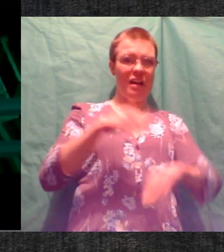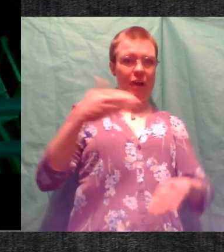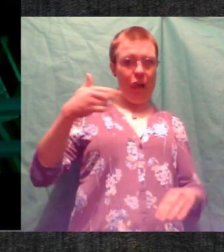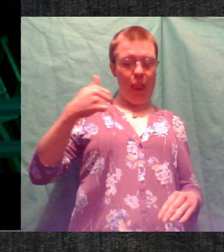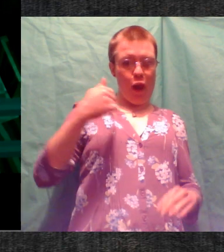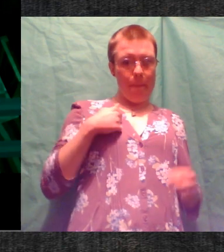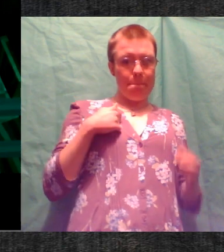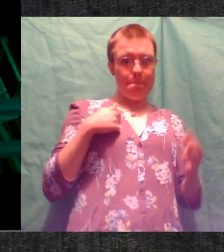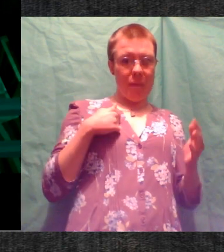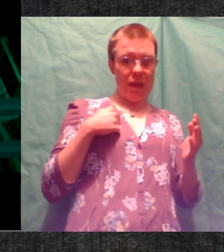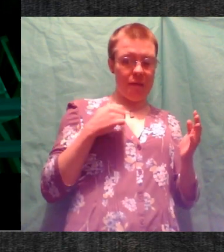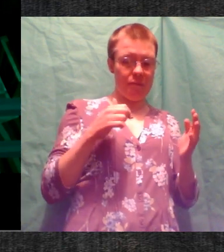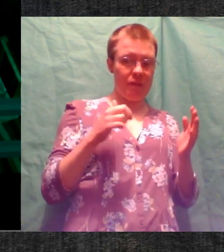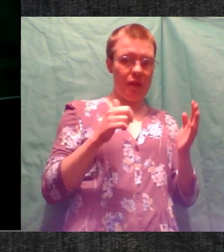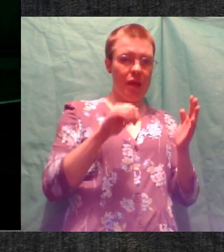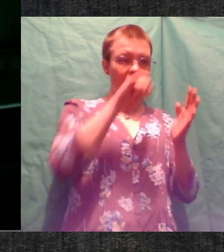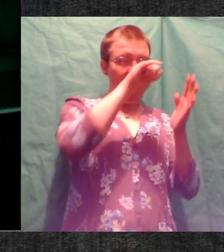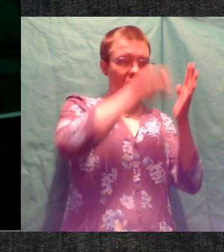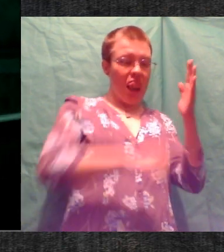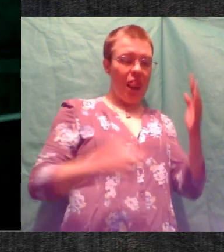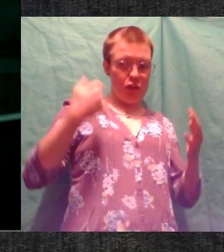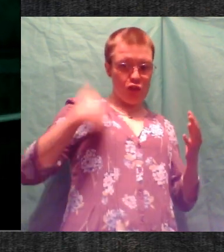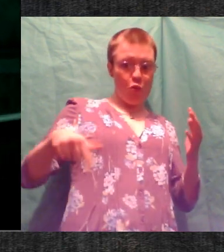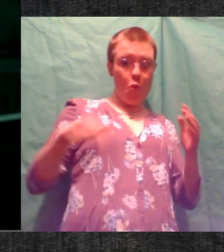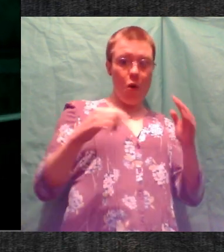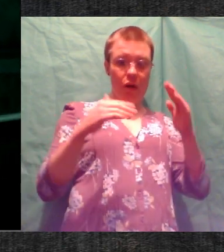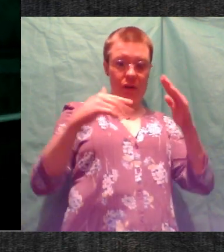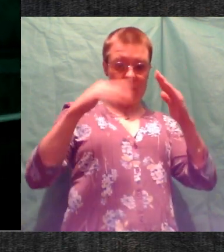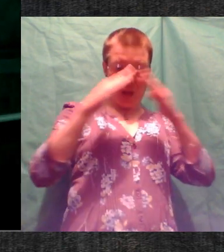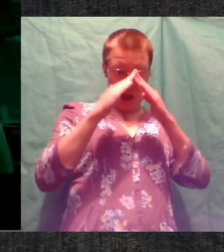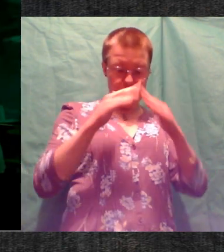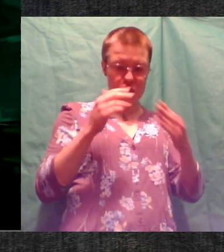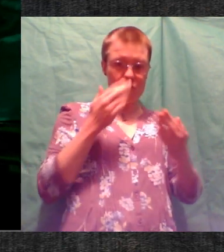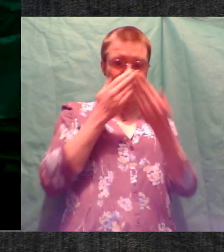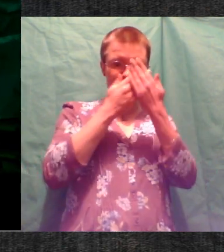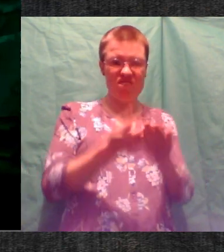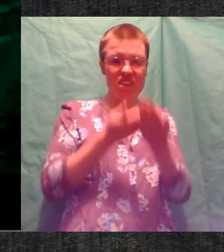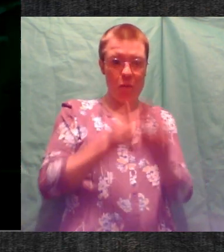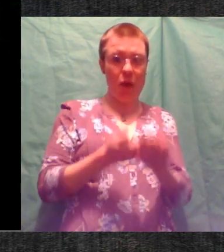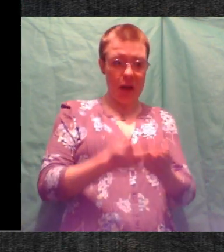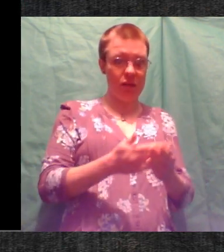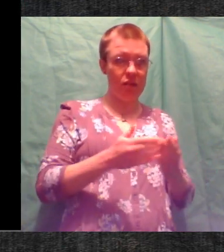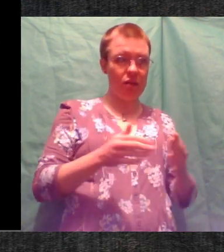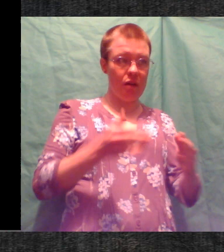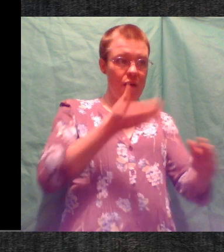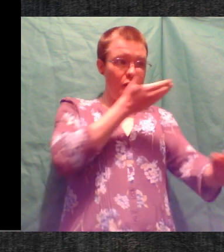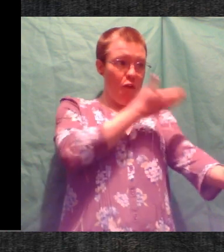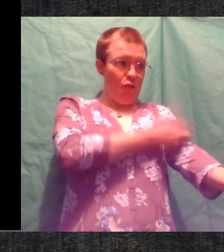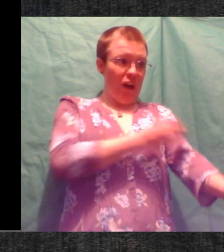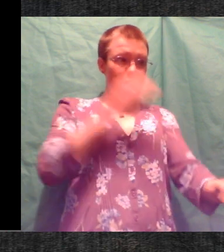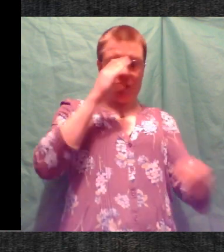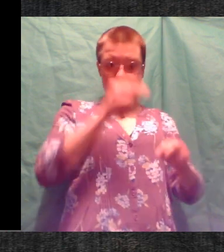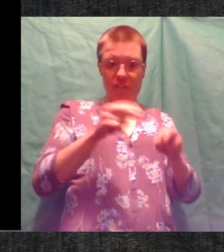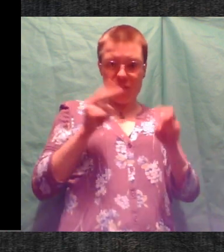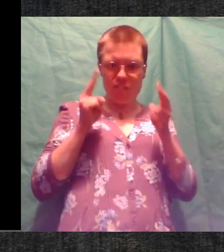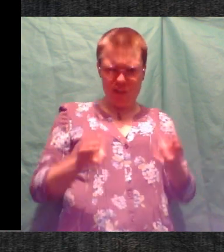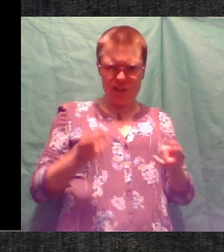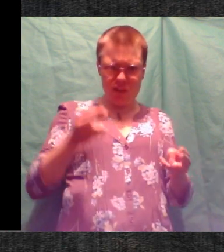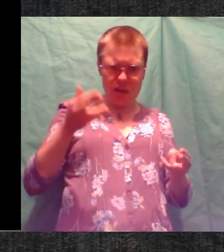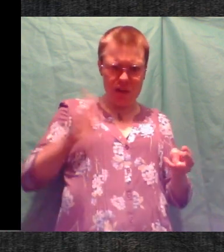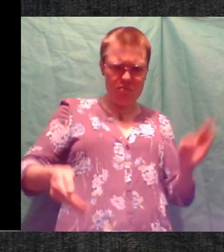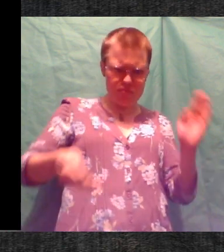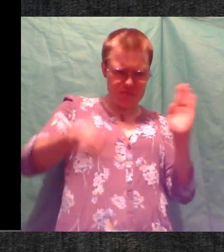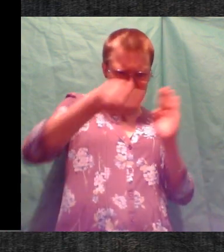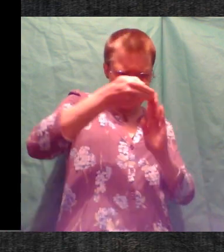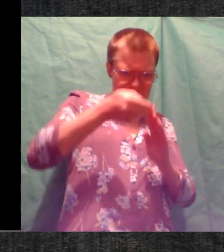to my list of White House demands. There's a vaccine? There must be, but that woman is the only one who really knows.